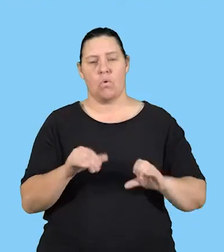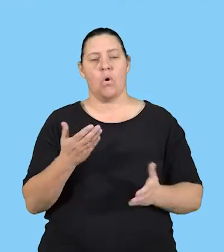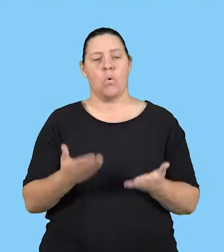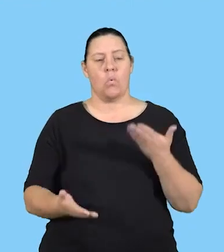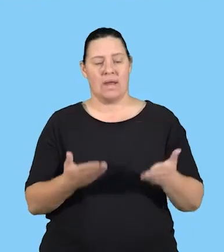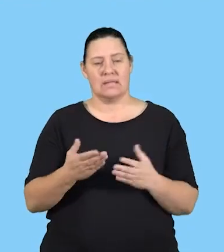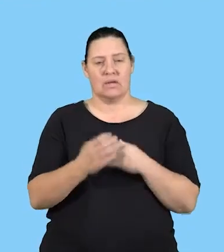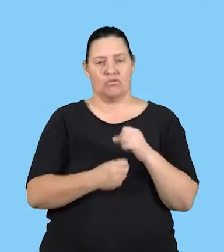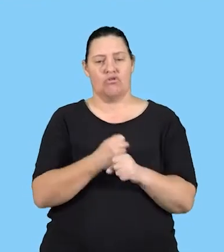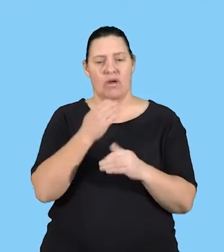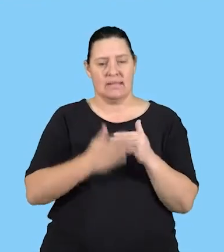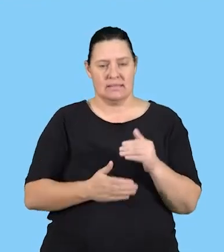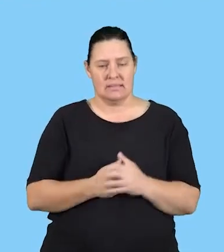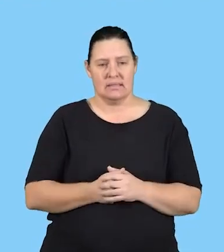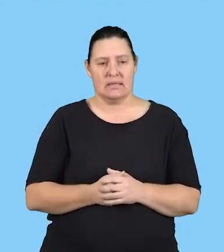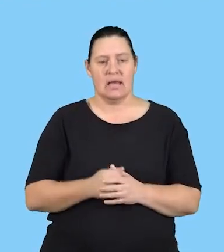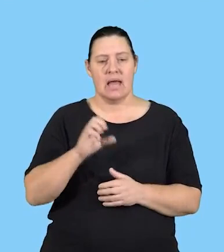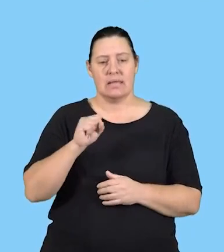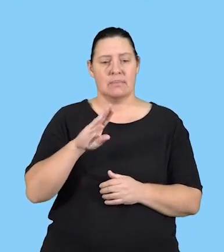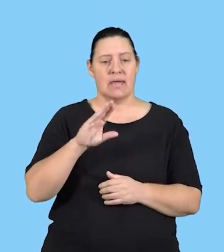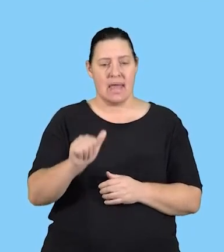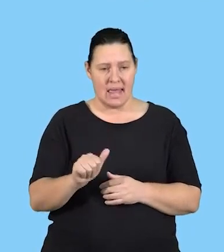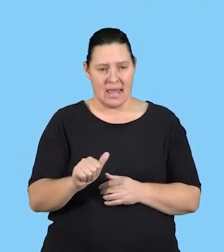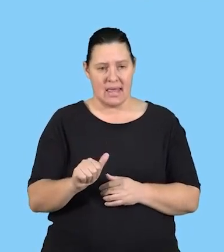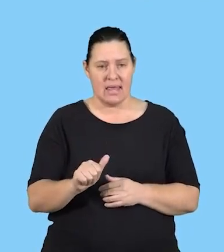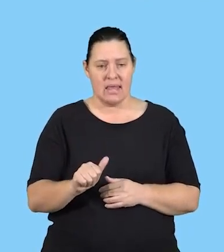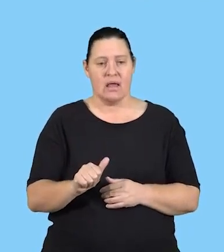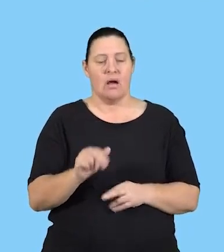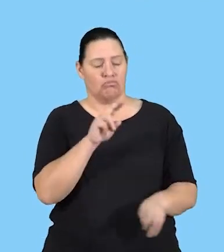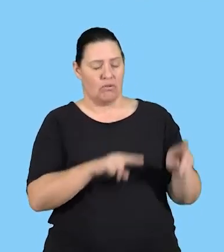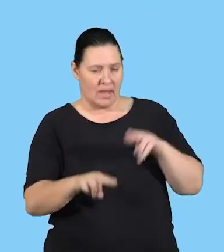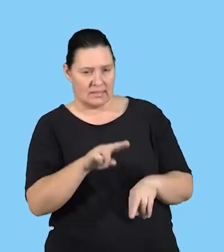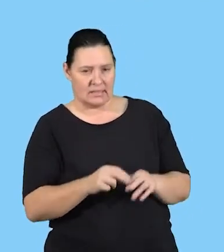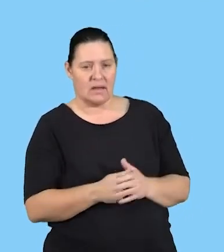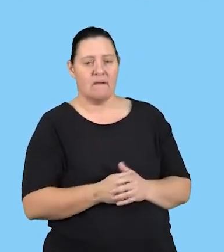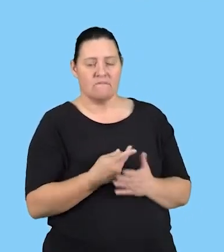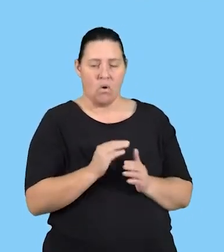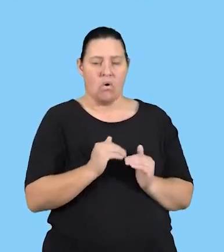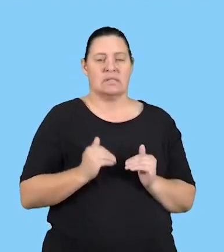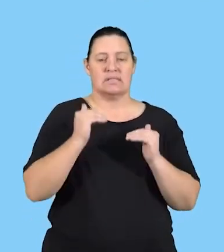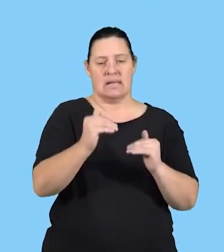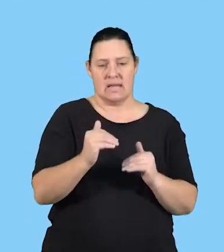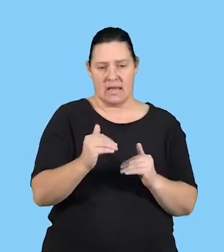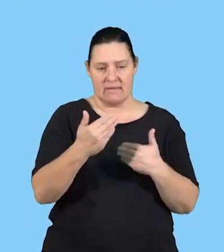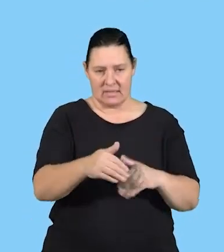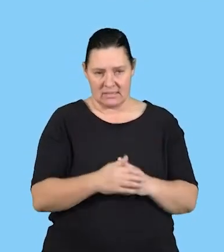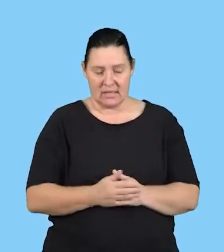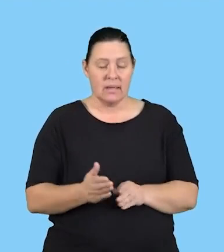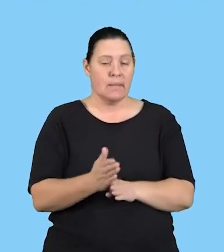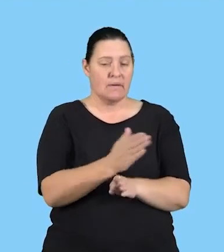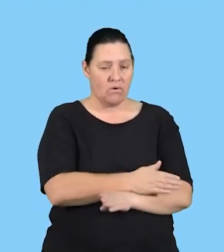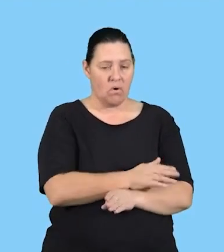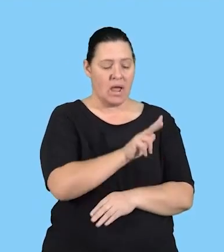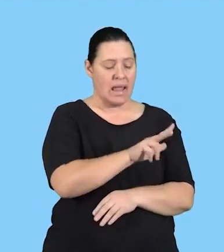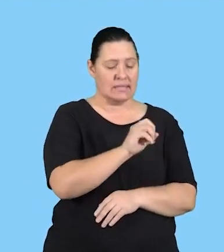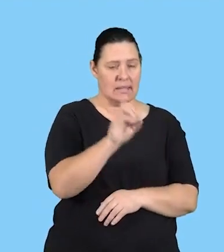the end of the year, the SBA colleagues has been revised for senior phase. Previously, it was